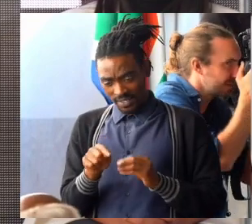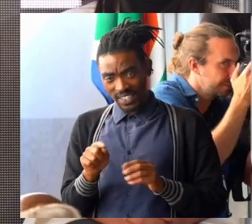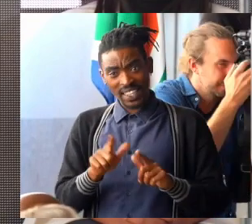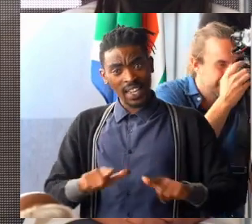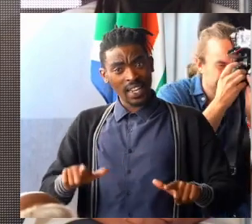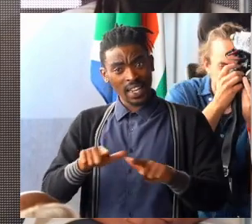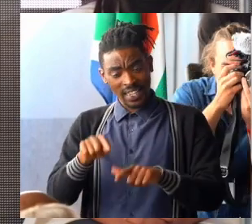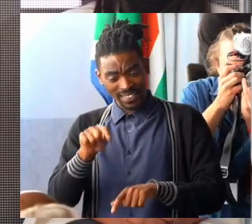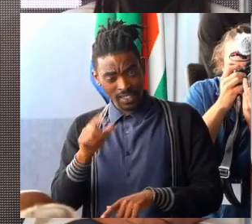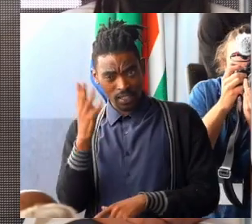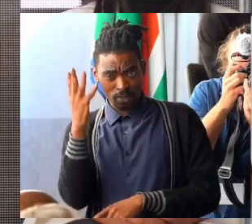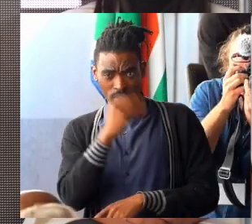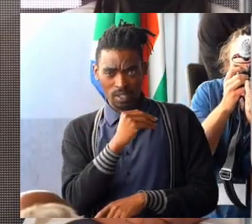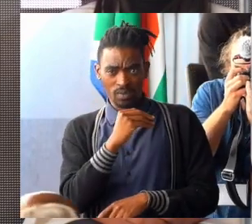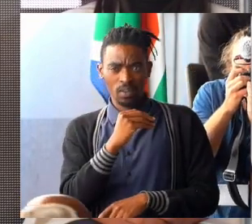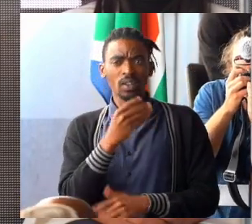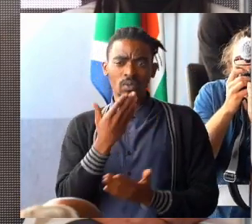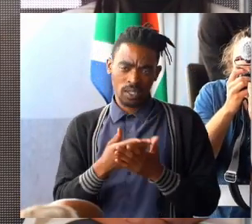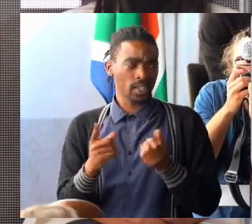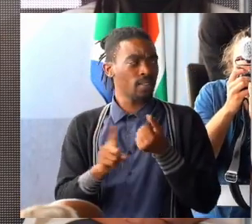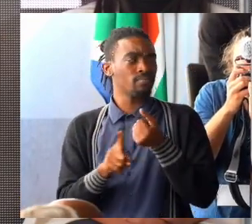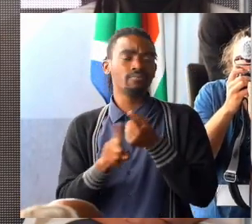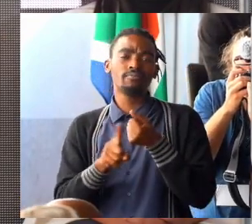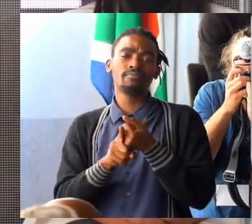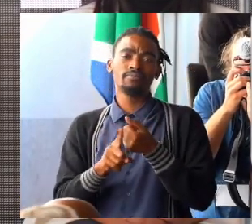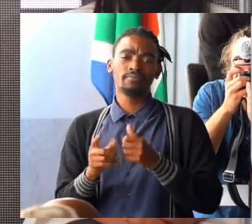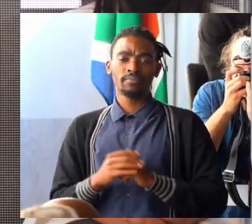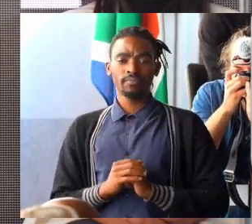us and it's worth fighting for.